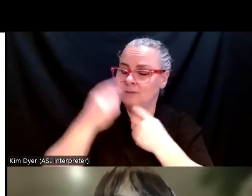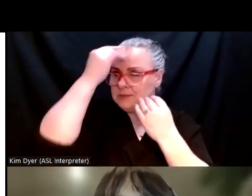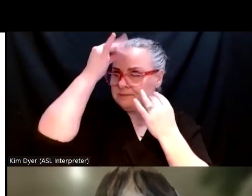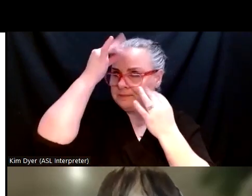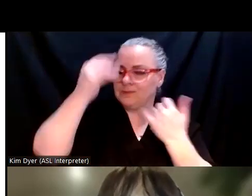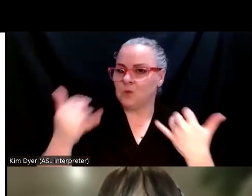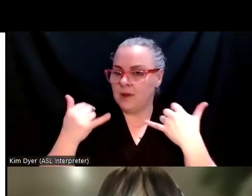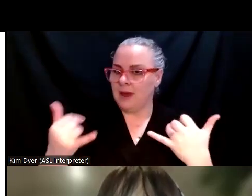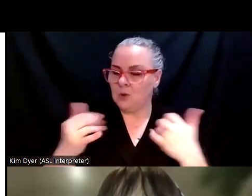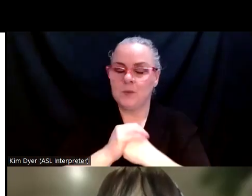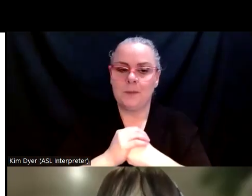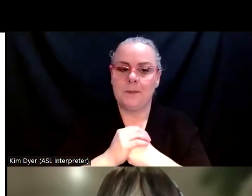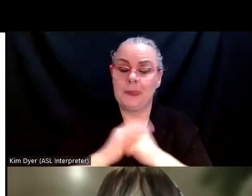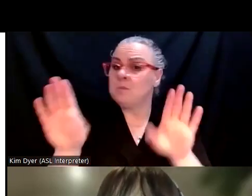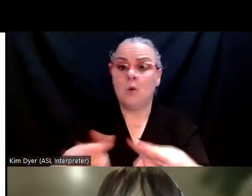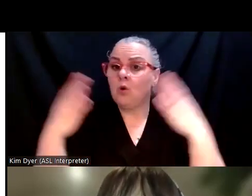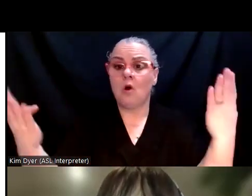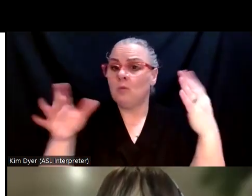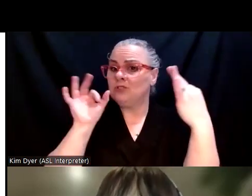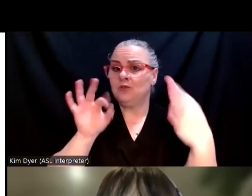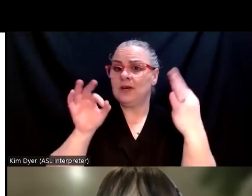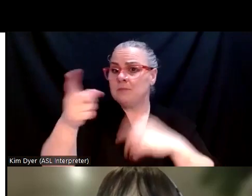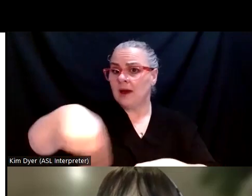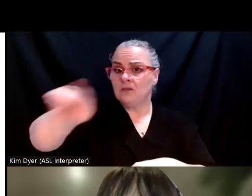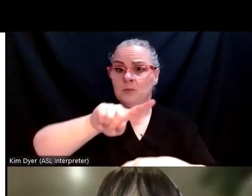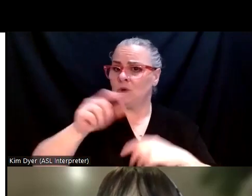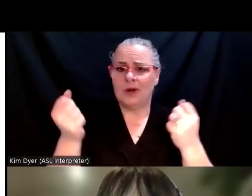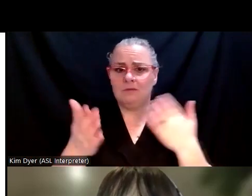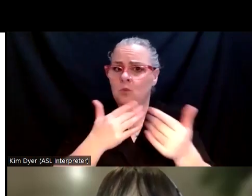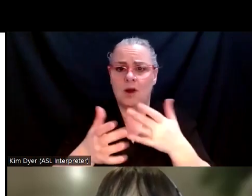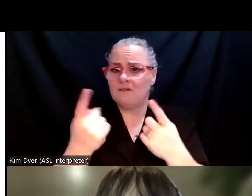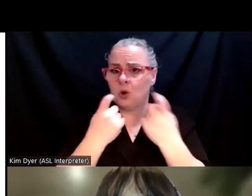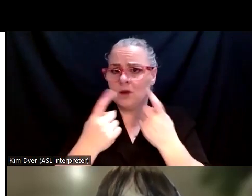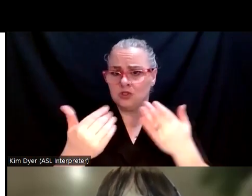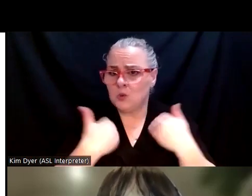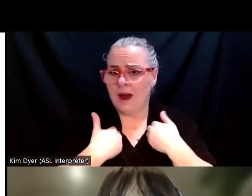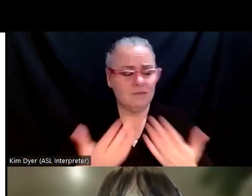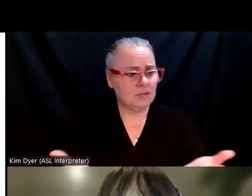in particular, but we're open to any feedback and as many questions as you have.